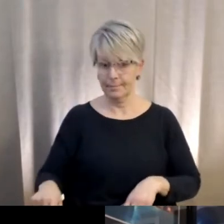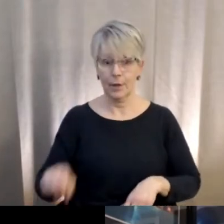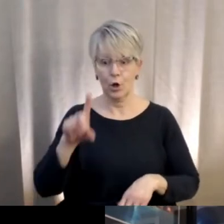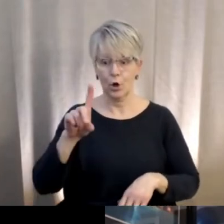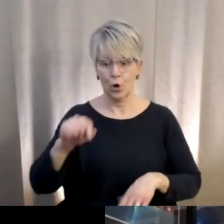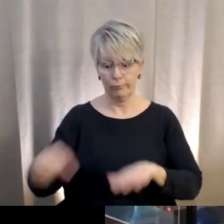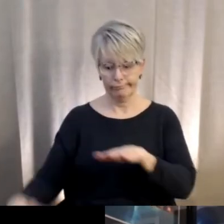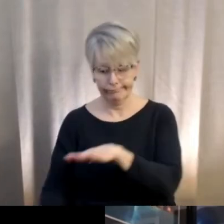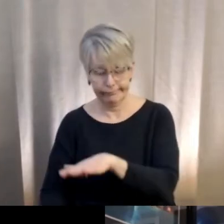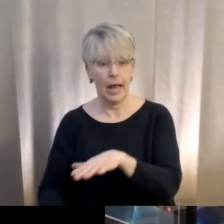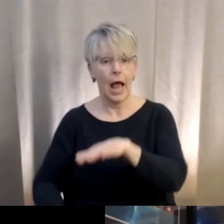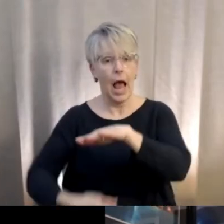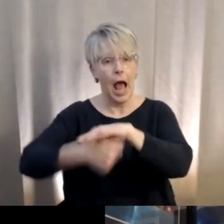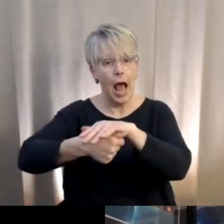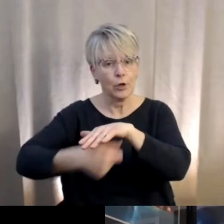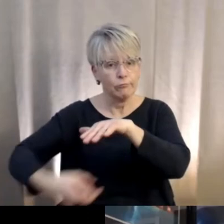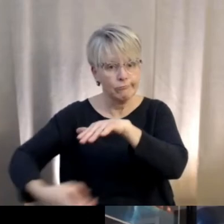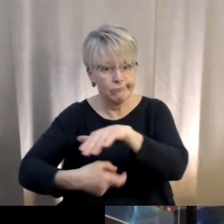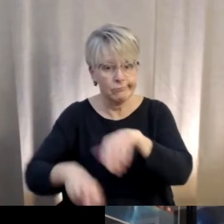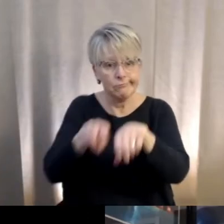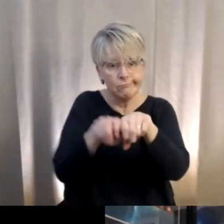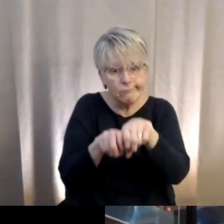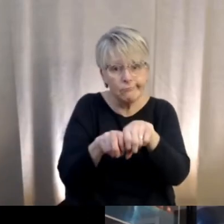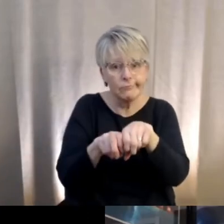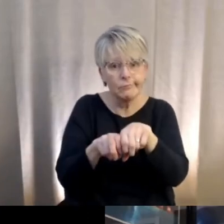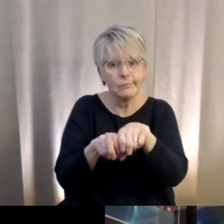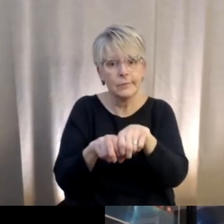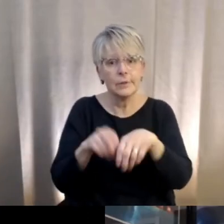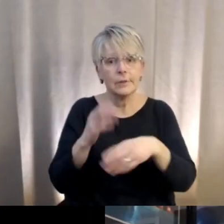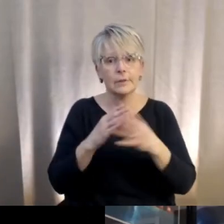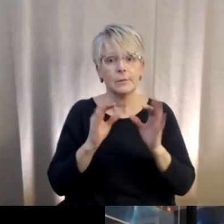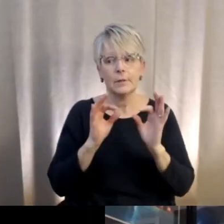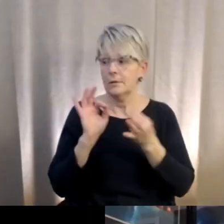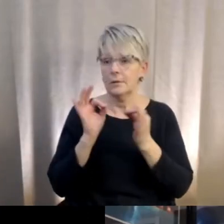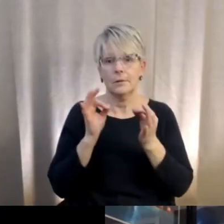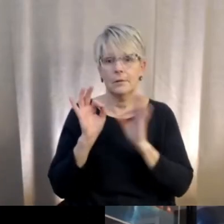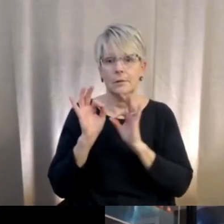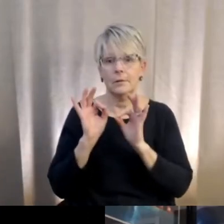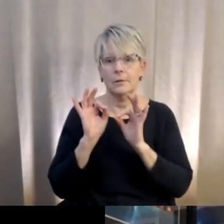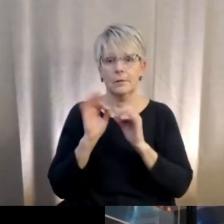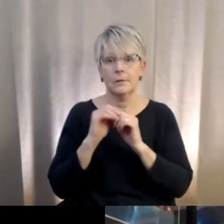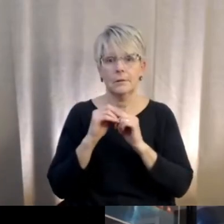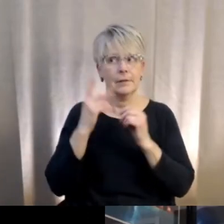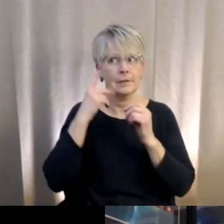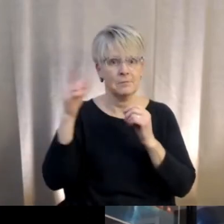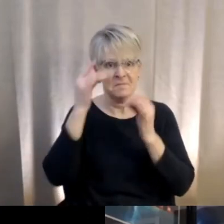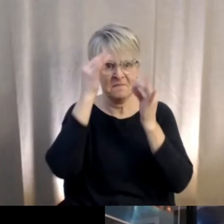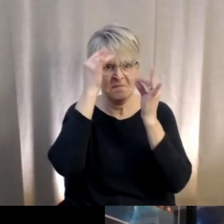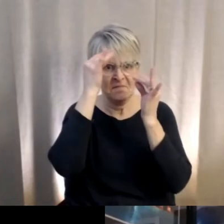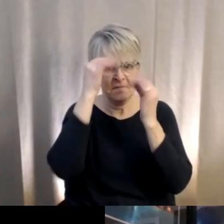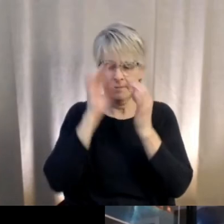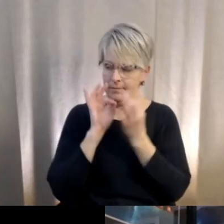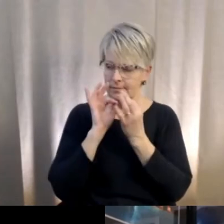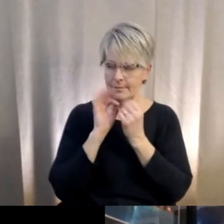away under the seat or sitting close beside, and then all of a sudden someone will be looking beside and like, ooh, you can see their like thoughts going